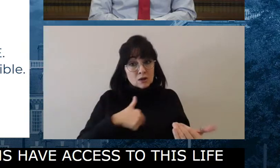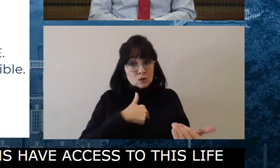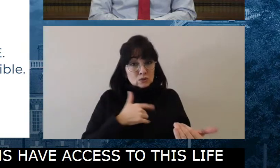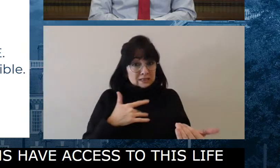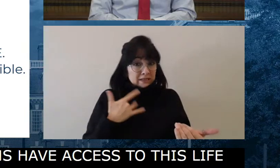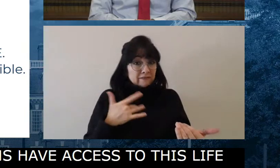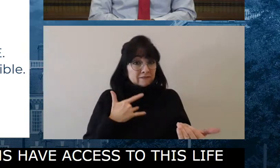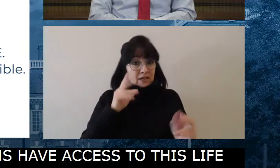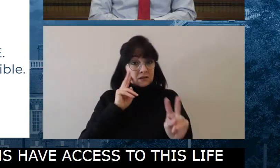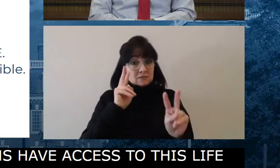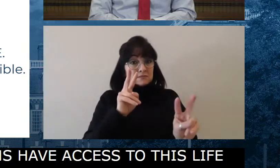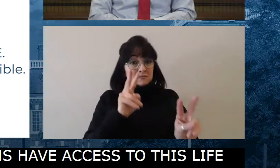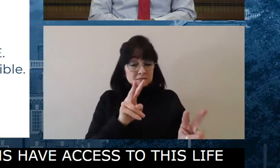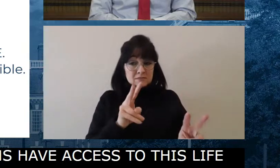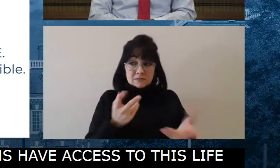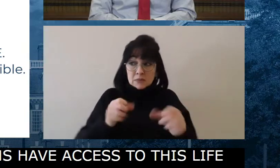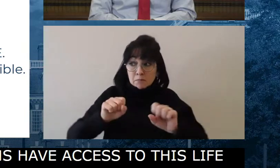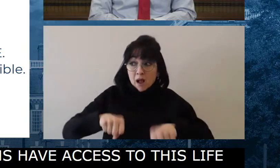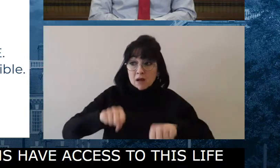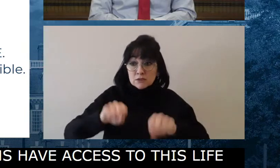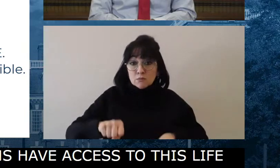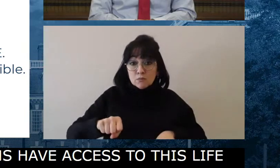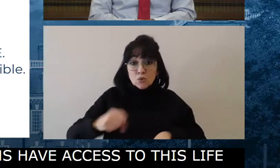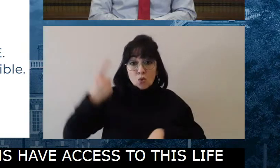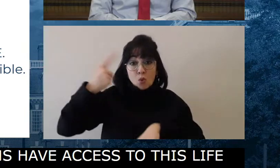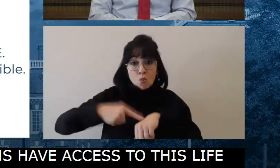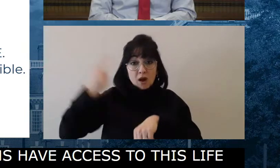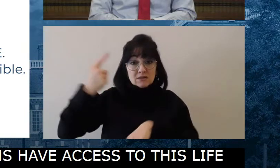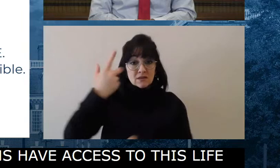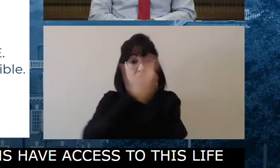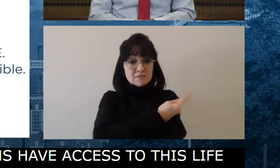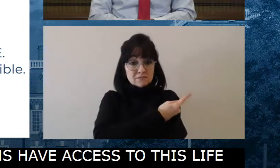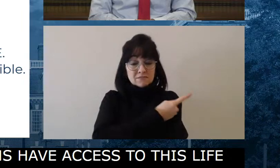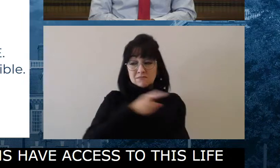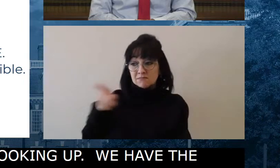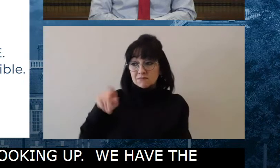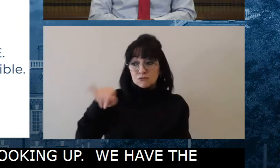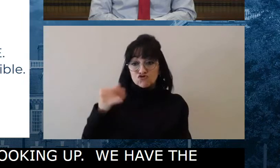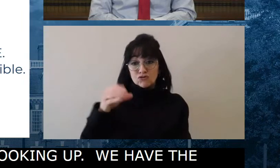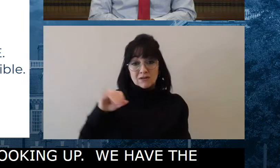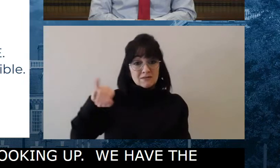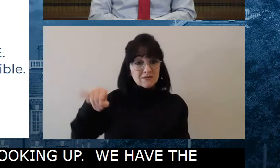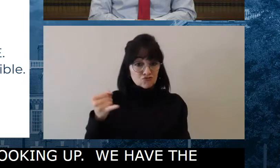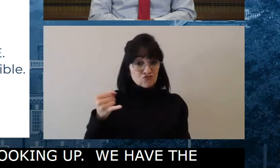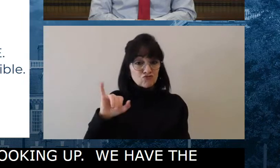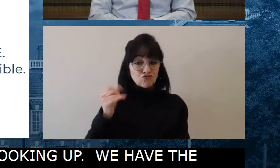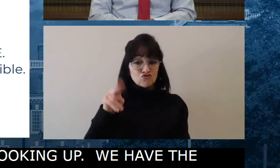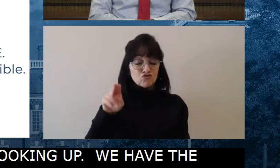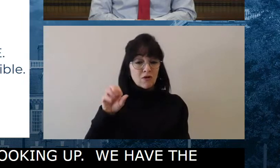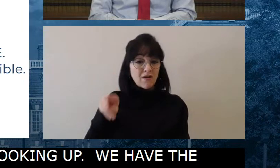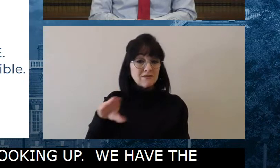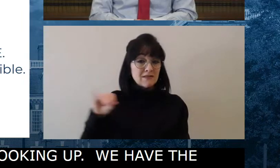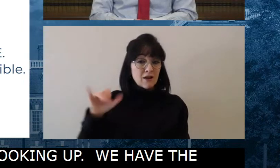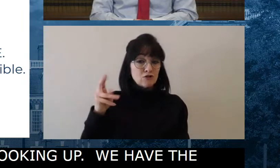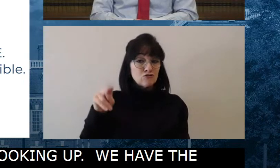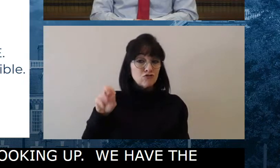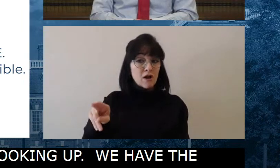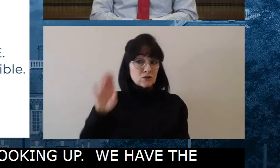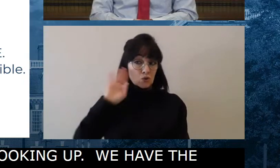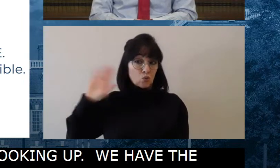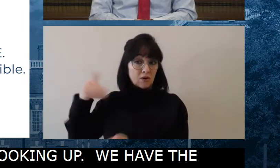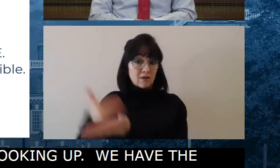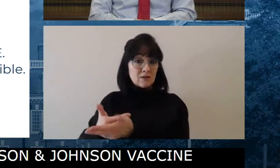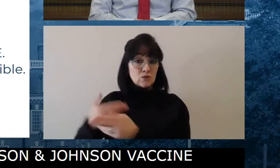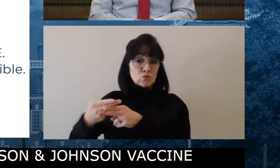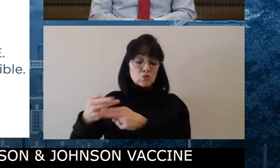one-dose Johnson & Johnson vaccine coming in the days or weeks ahead, God willing. But we end our press conference